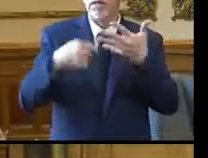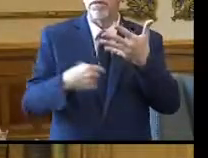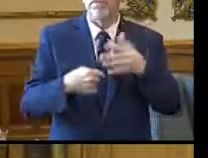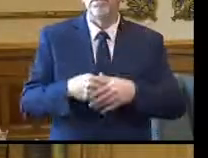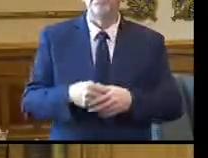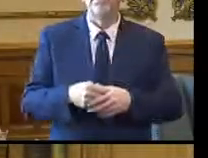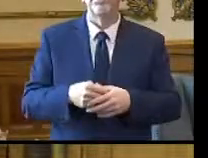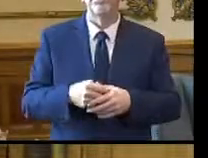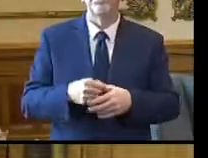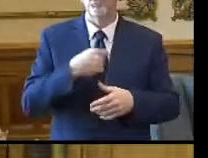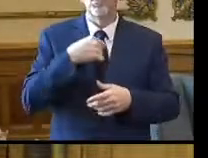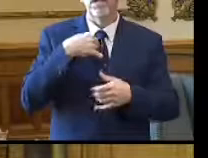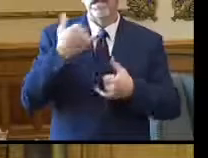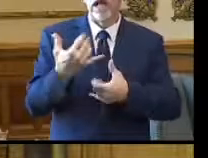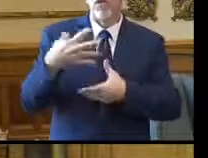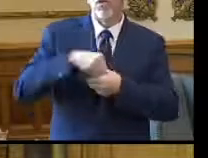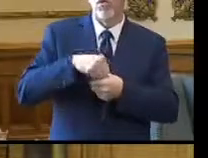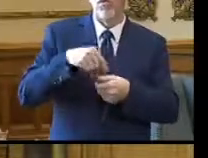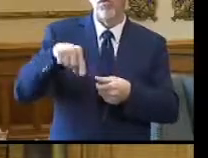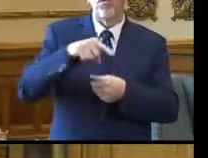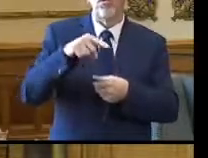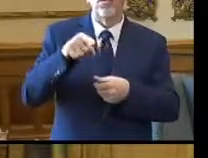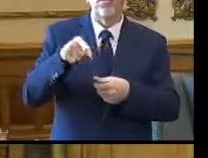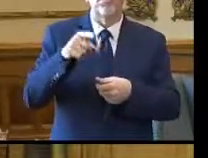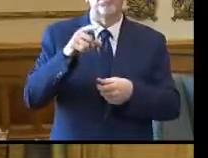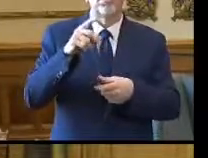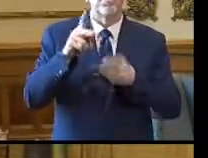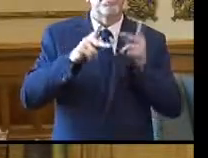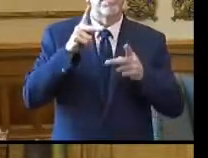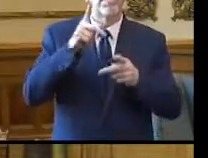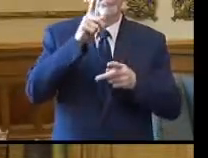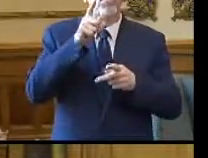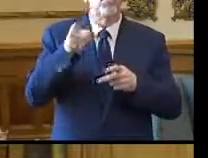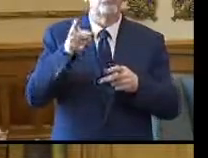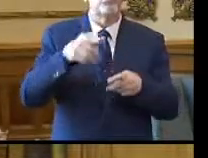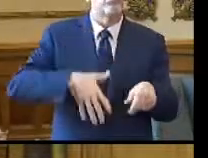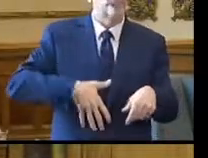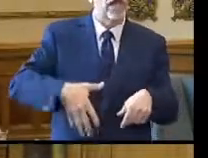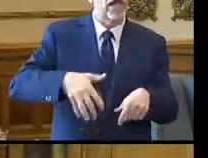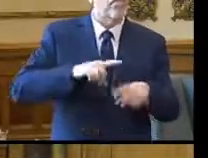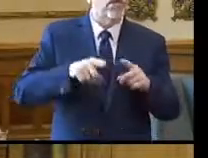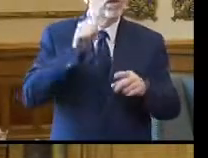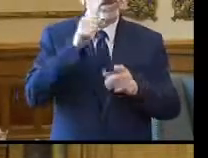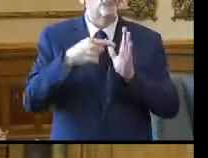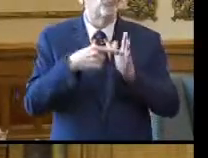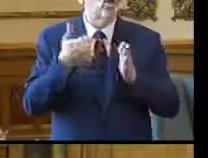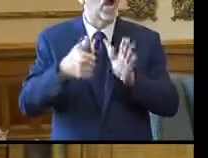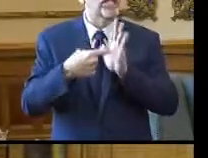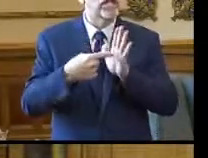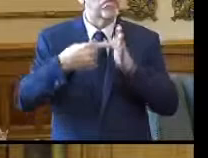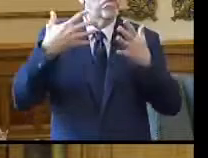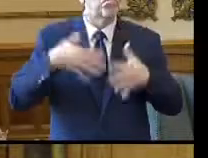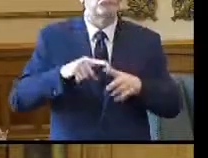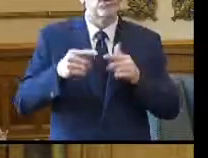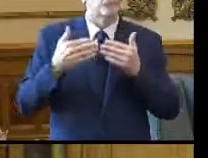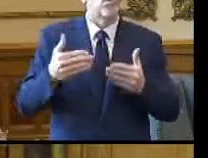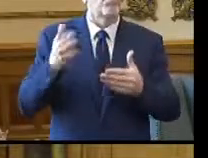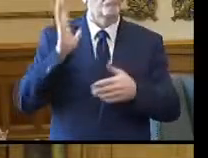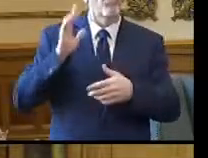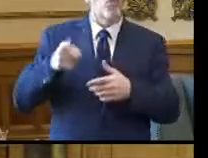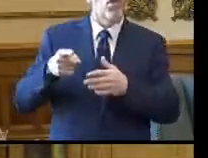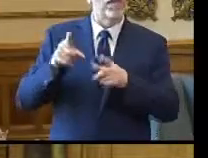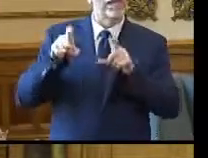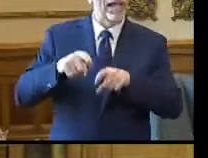in that we are including also our symptomatic pregnant patients. They've always been included in the testing, but are